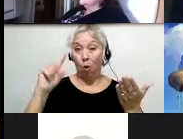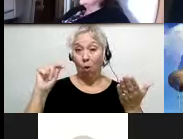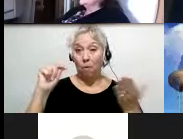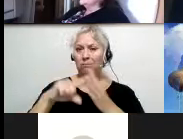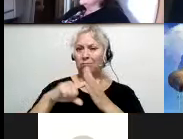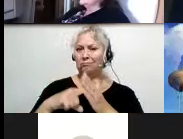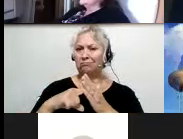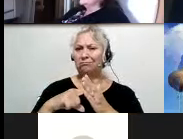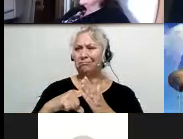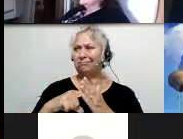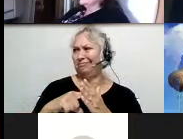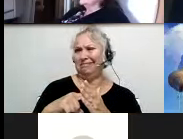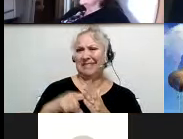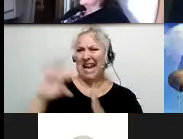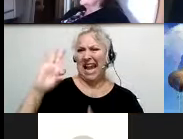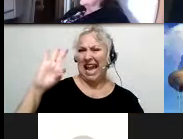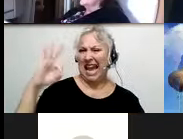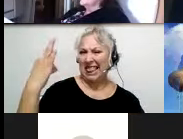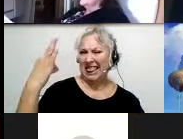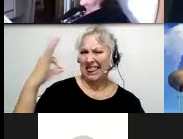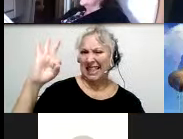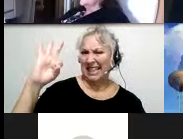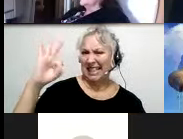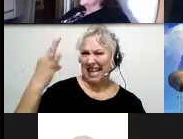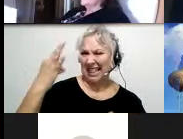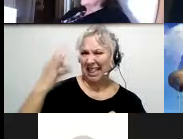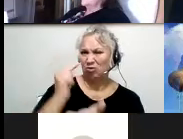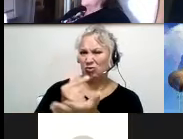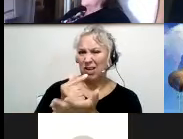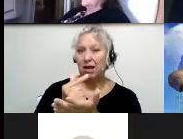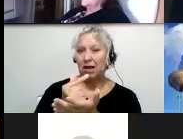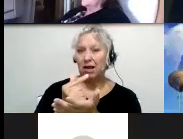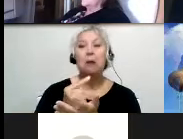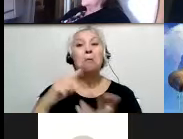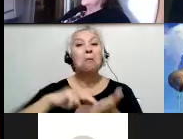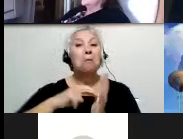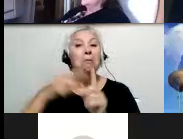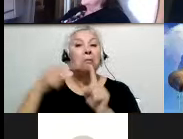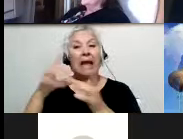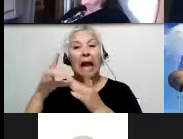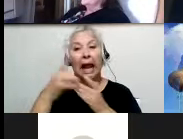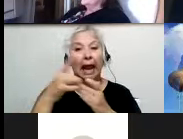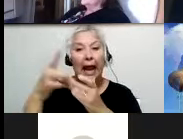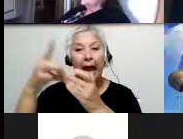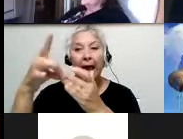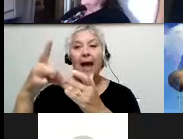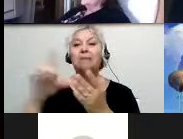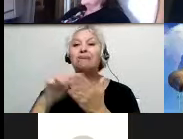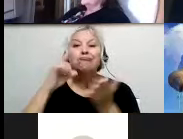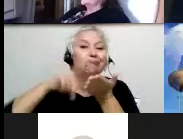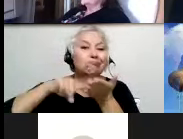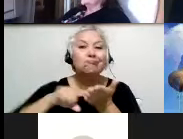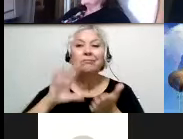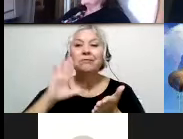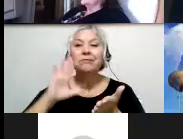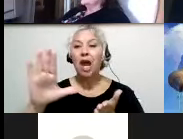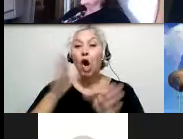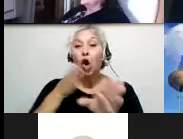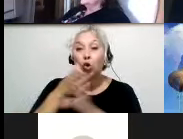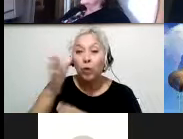start in at least in 9th grade. So it's all about intentionally guiding our students to explore their career, academic,